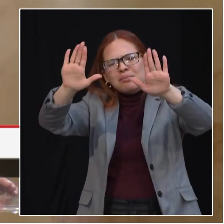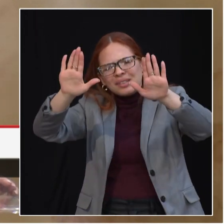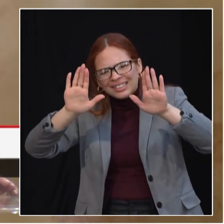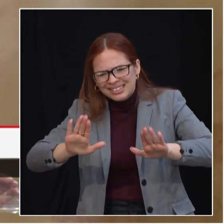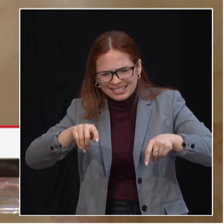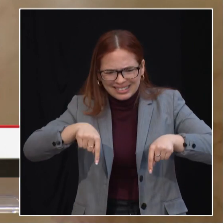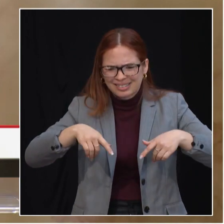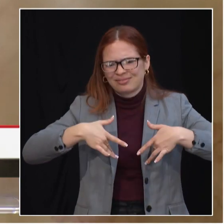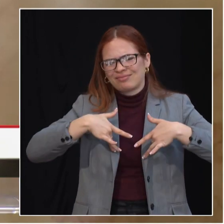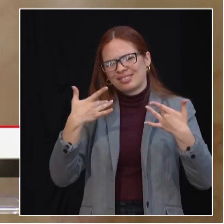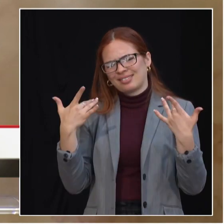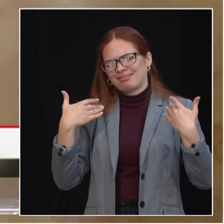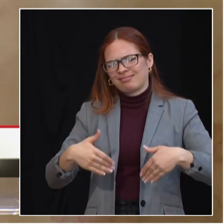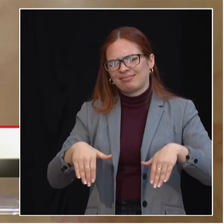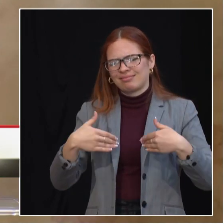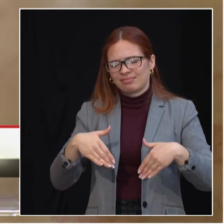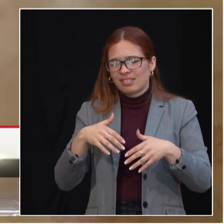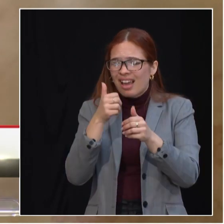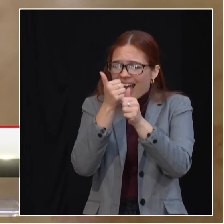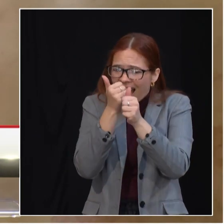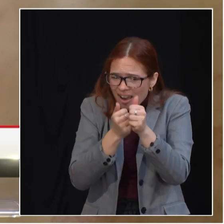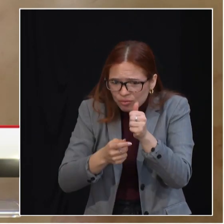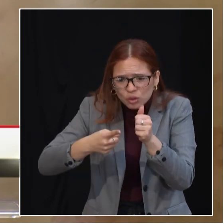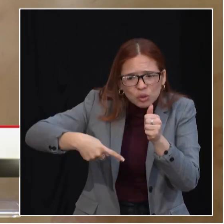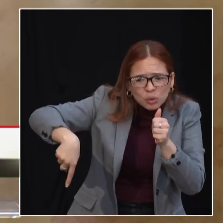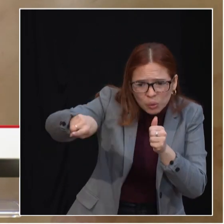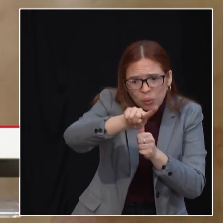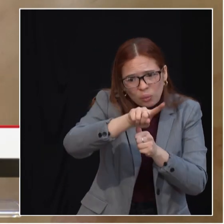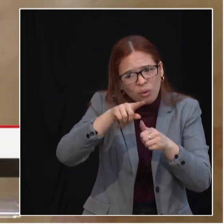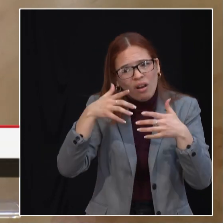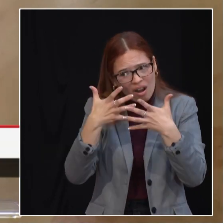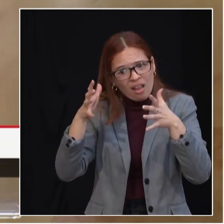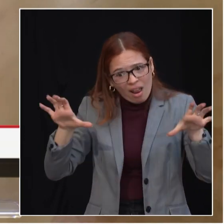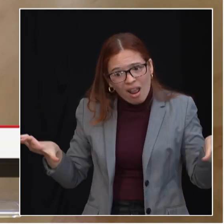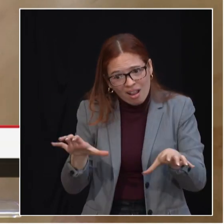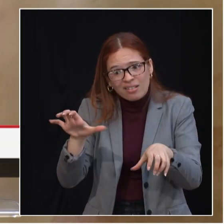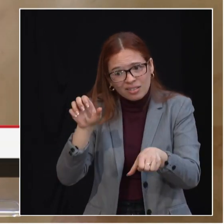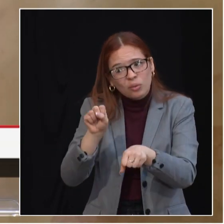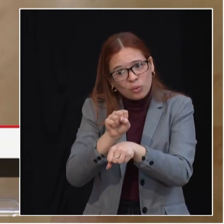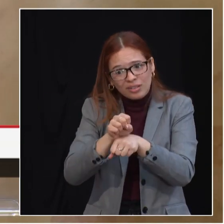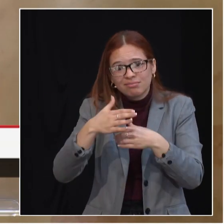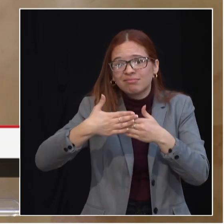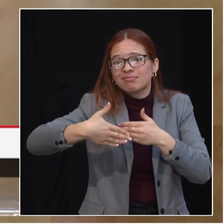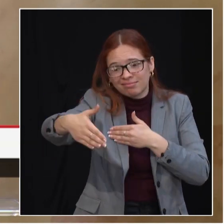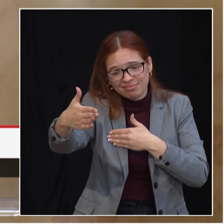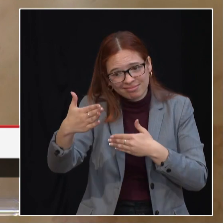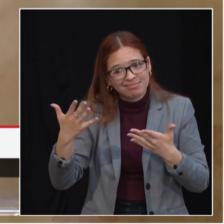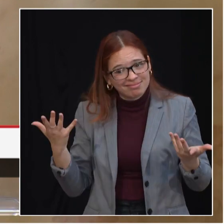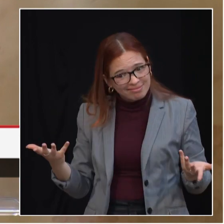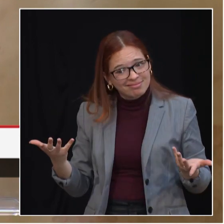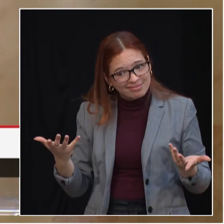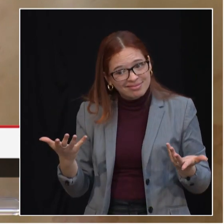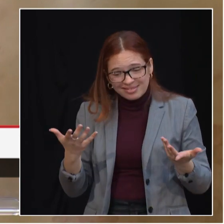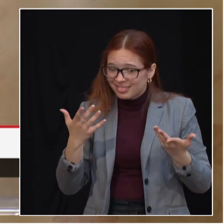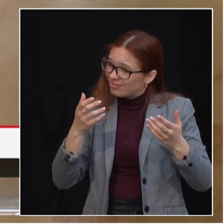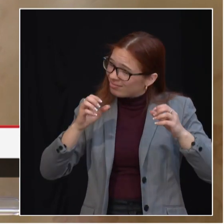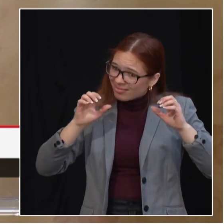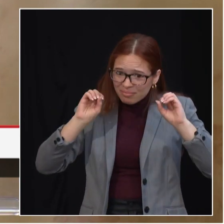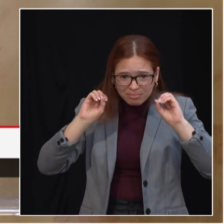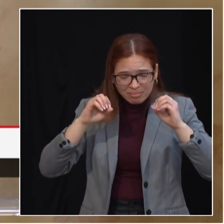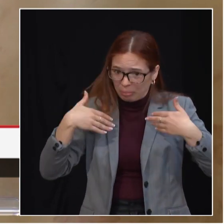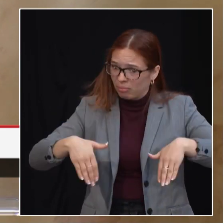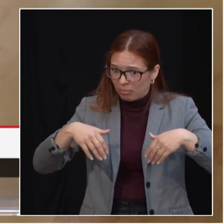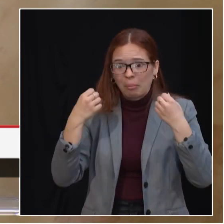today. So everyone, we've got a lot ahead of us. Headwinds or not, we've got a lot of opportunities. So I want you to